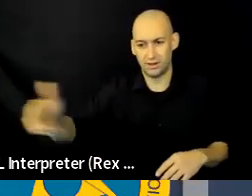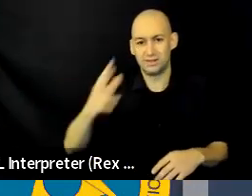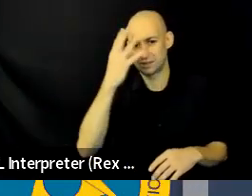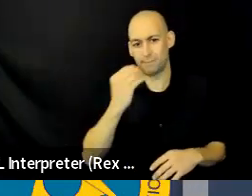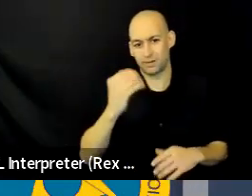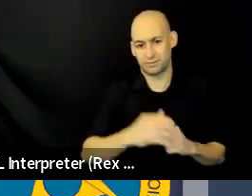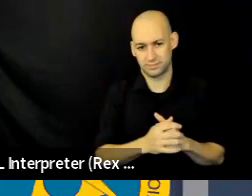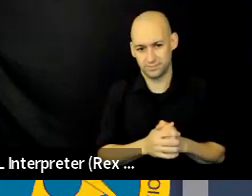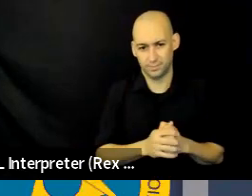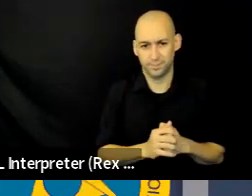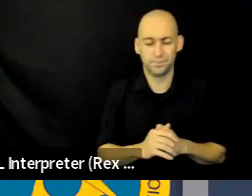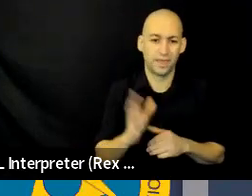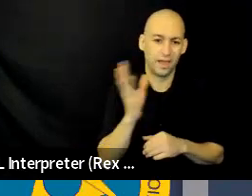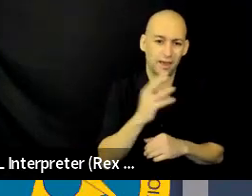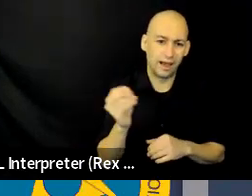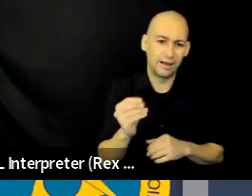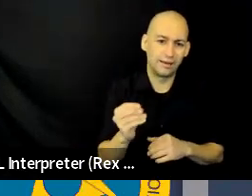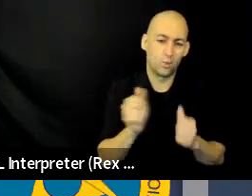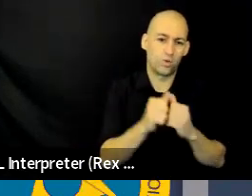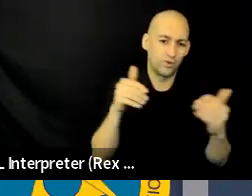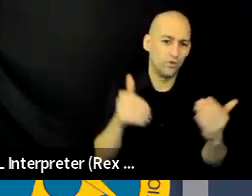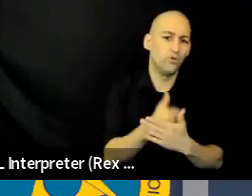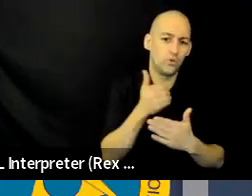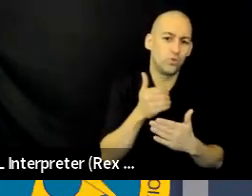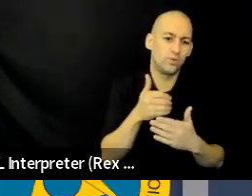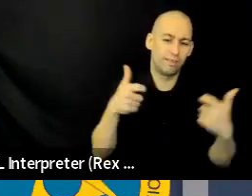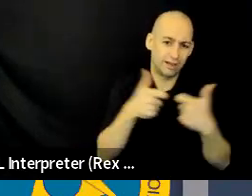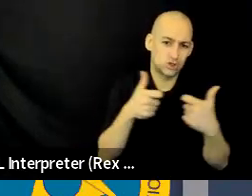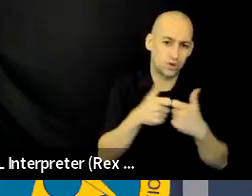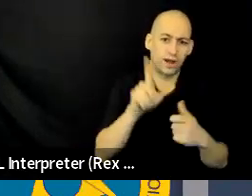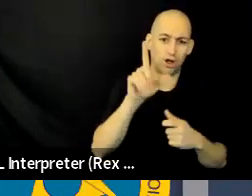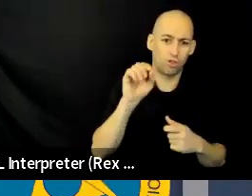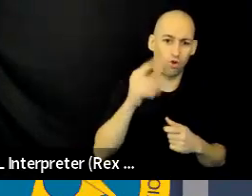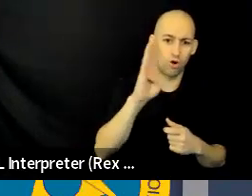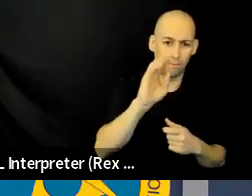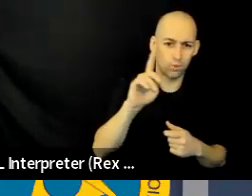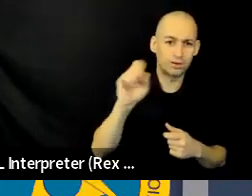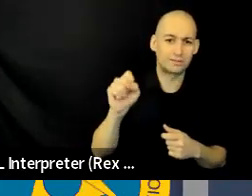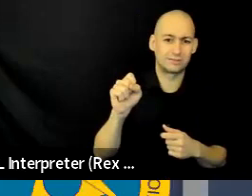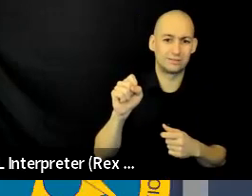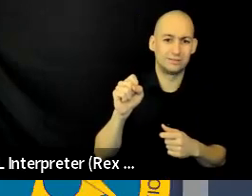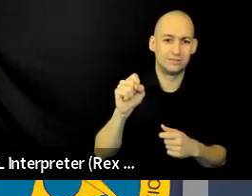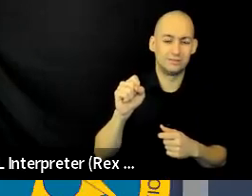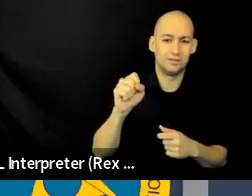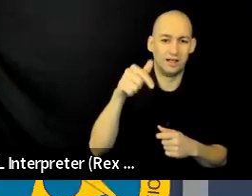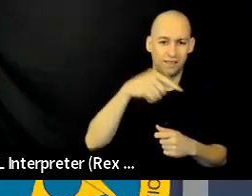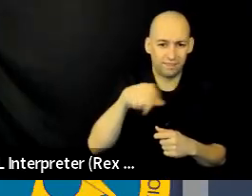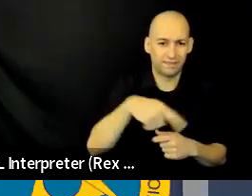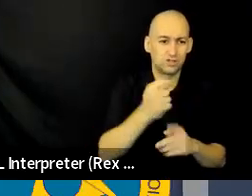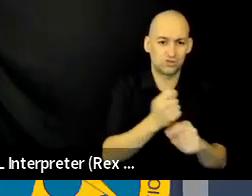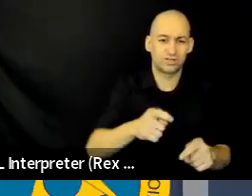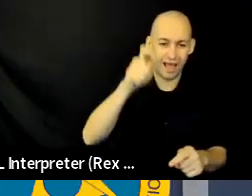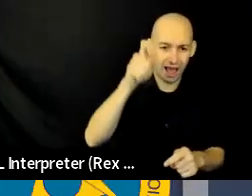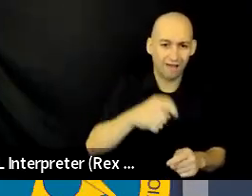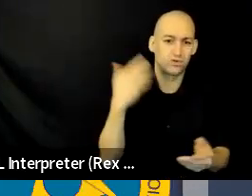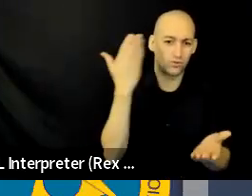sleeping. And with the new electronic log books and stuff, these truckers have to come